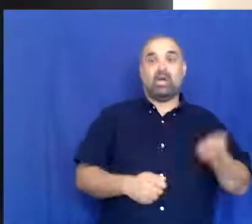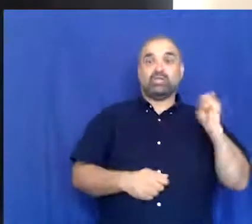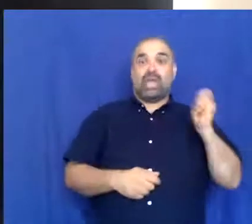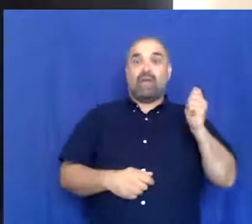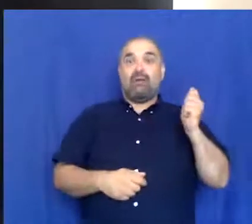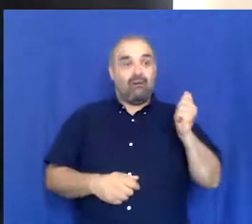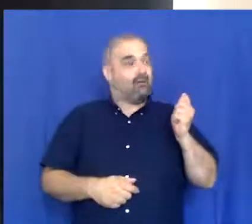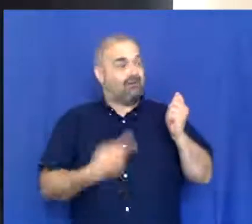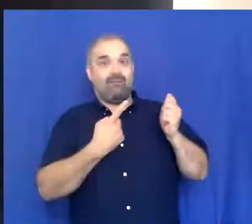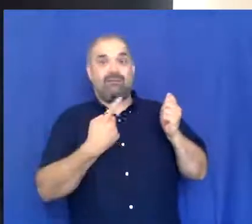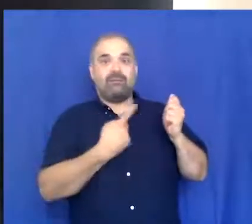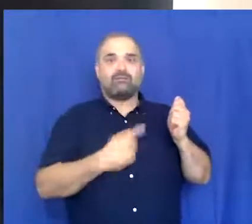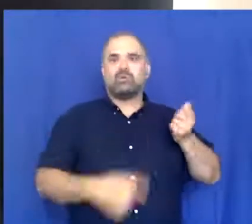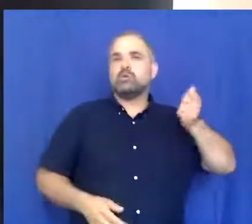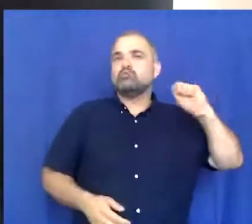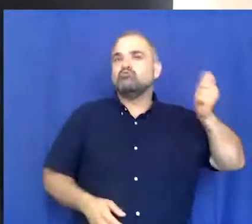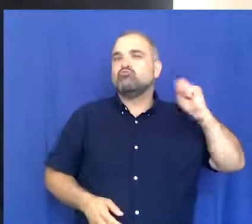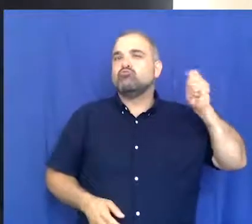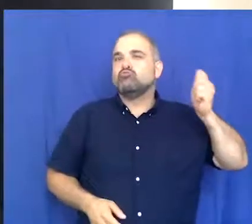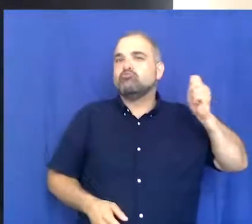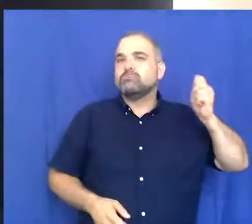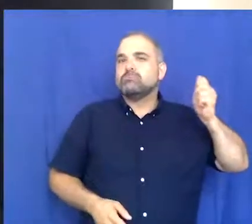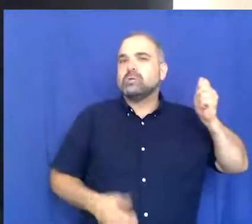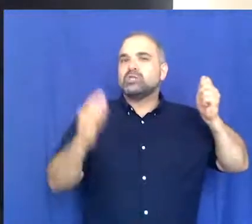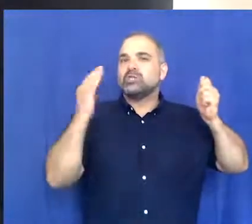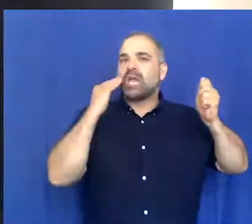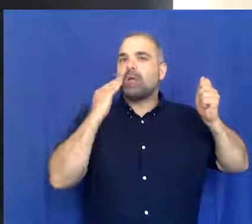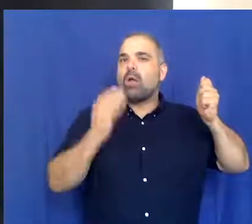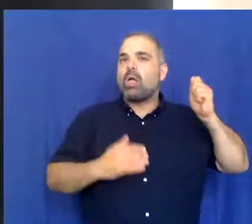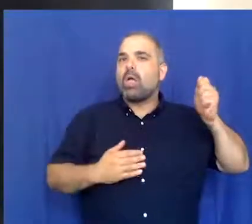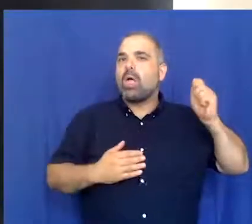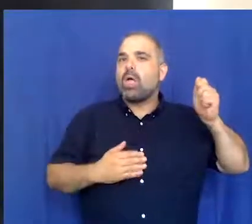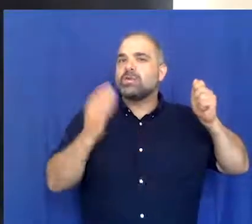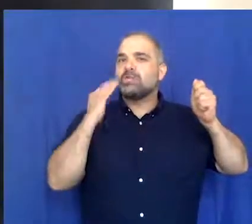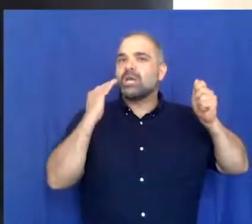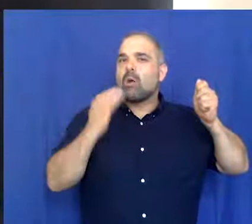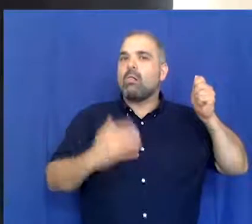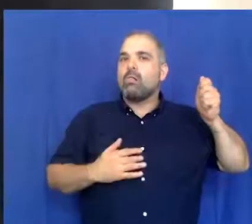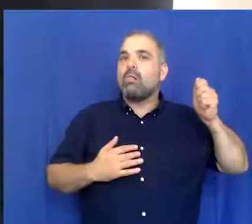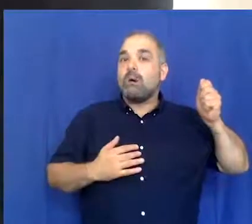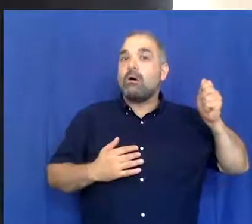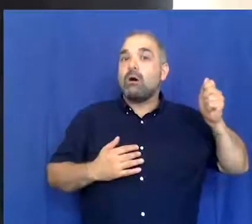I've got my shaker with me. Let's give our shakers a gentle shake.